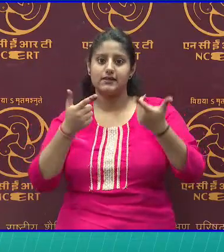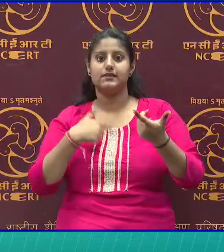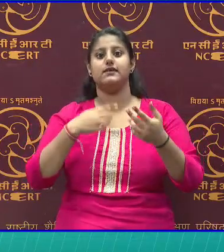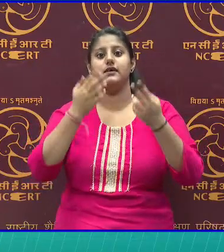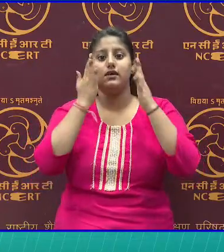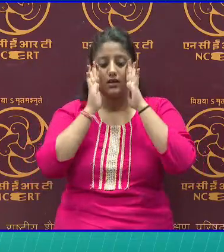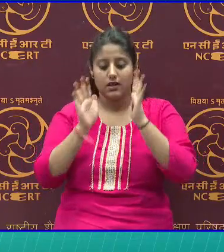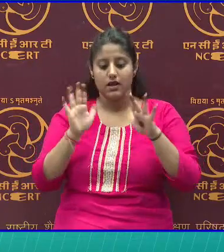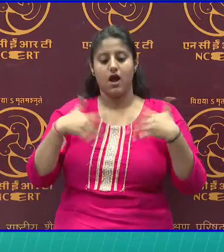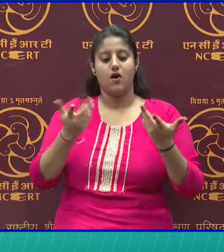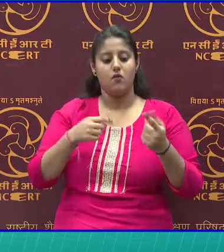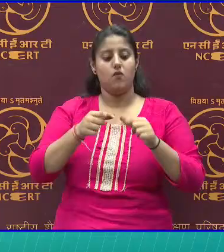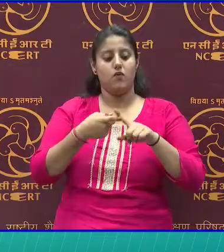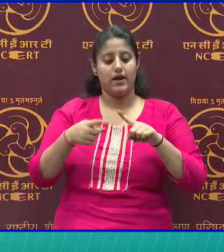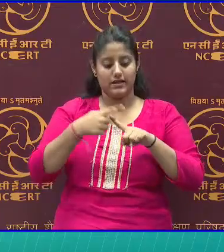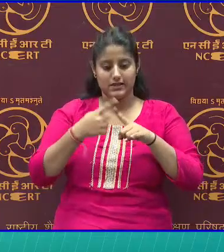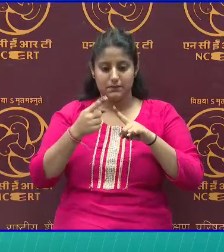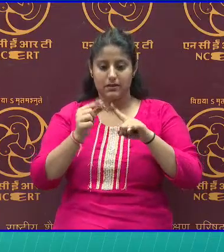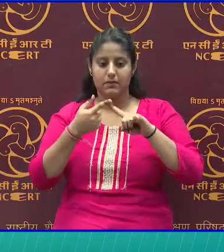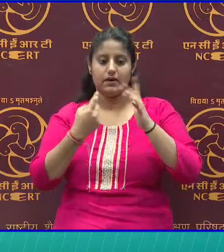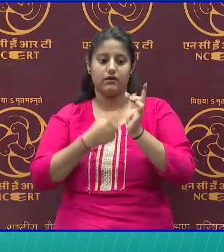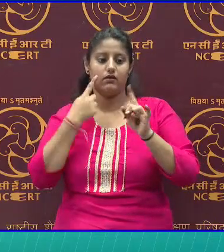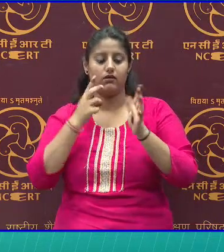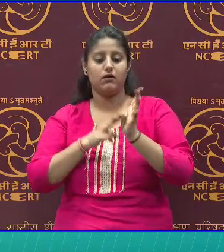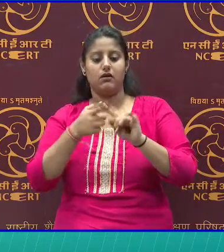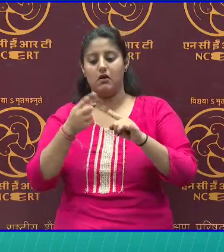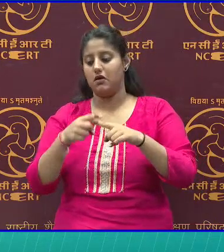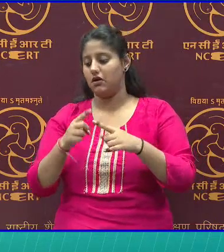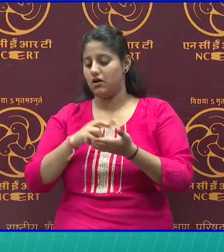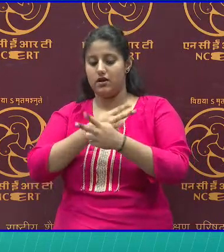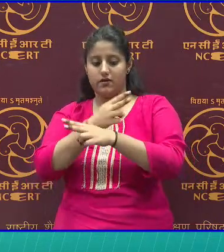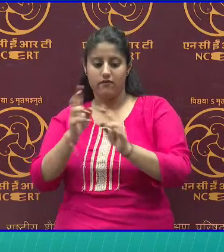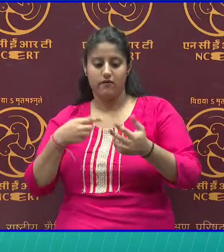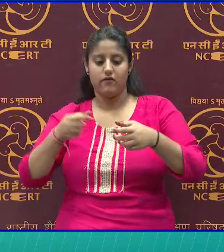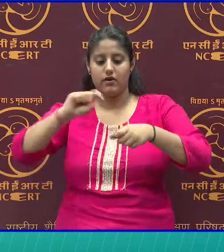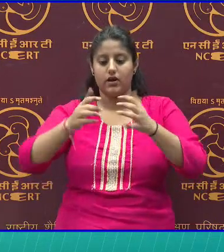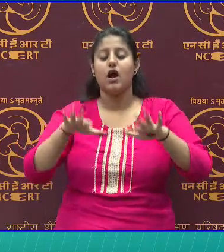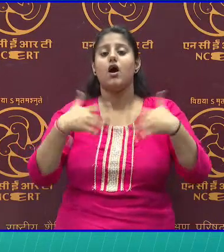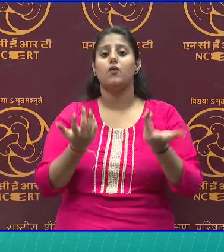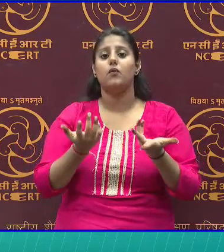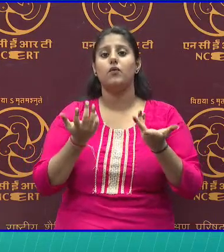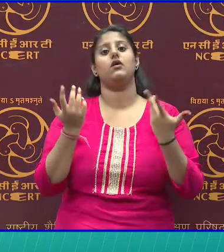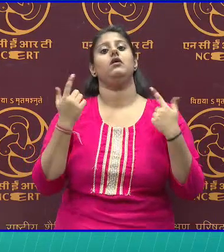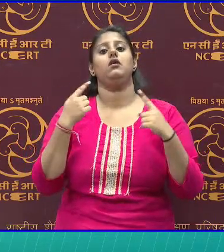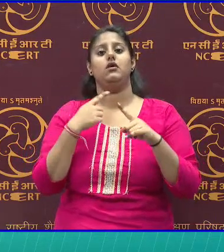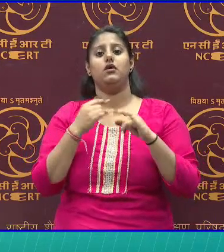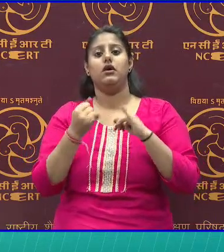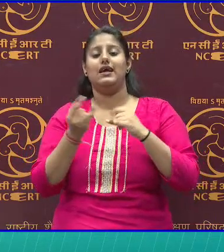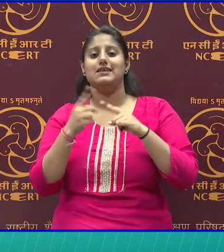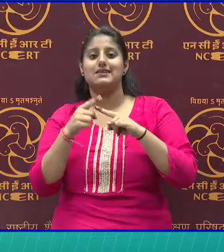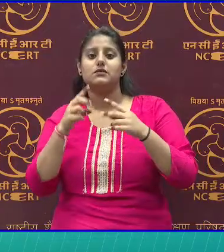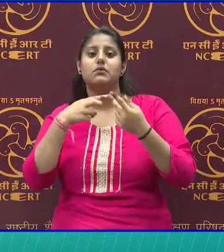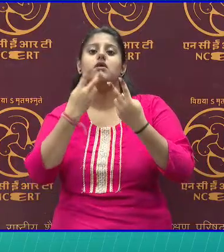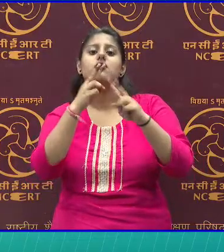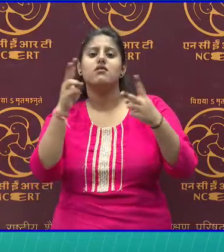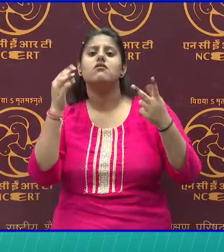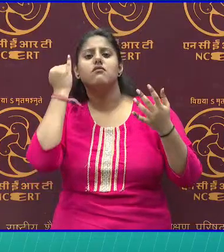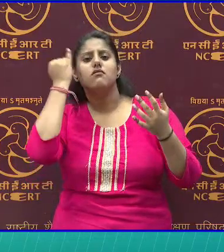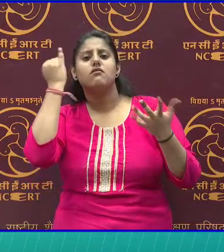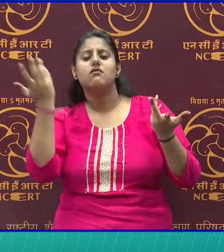observation, experimentation, that also we have included in different units. Right. And that is how we try to integrate